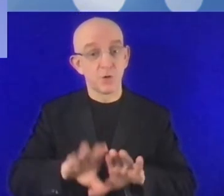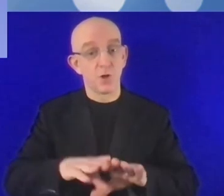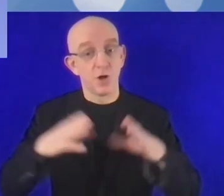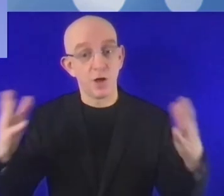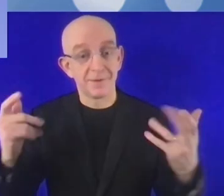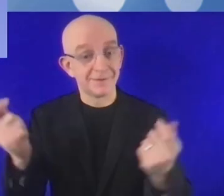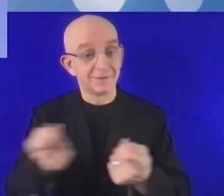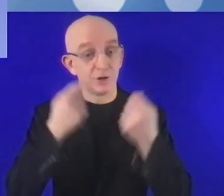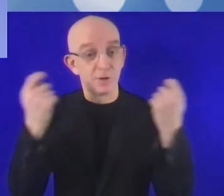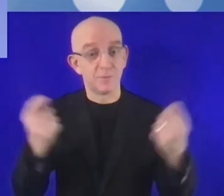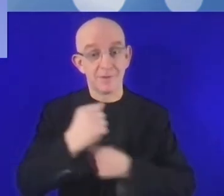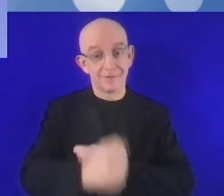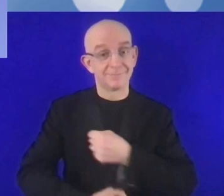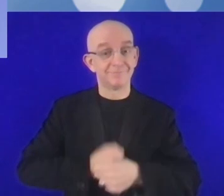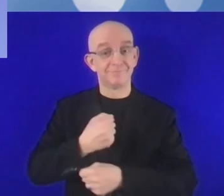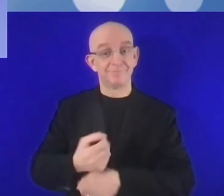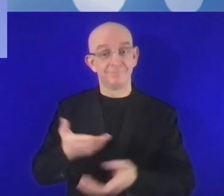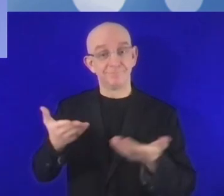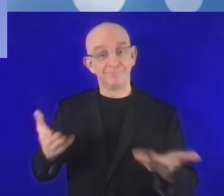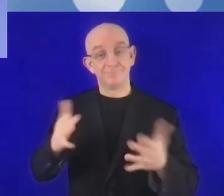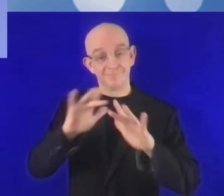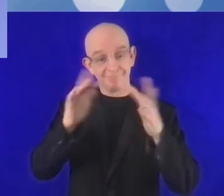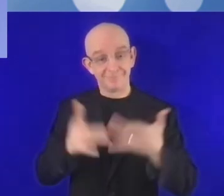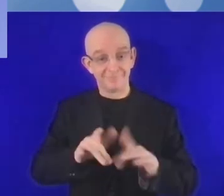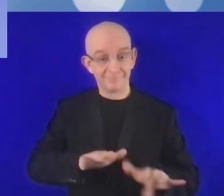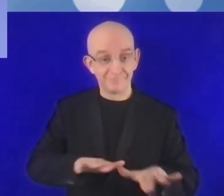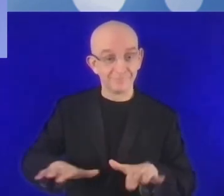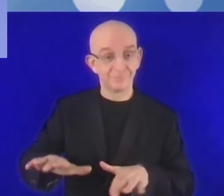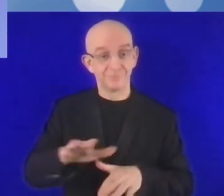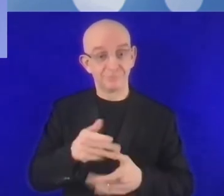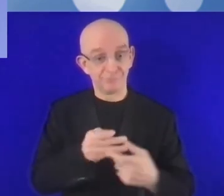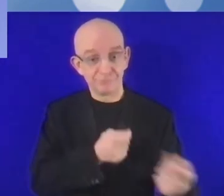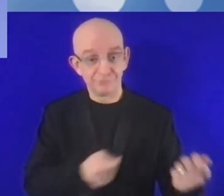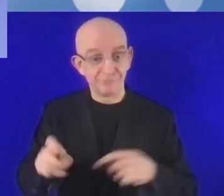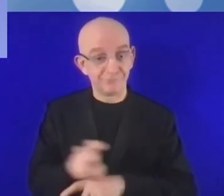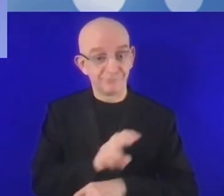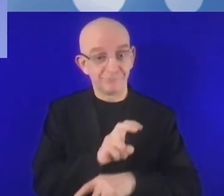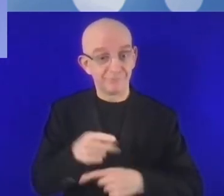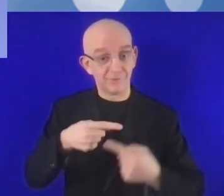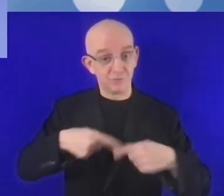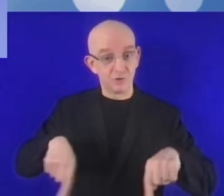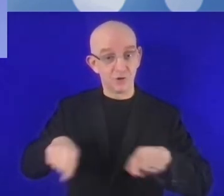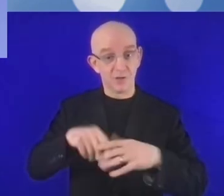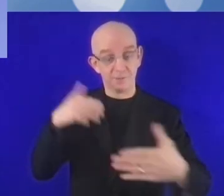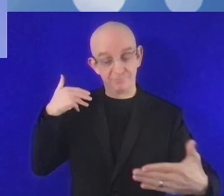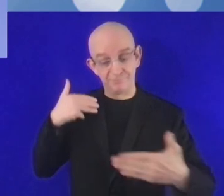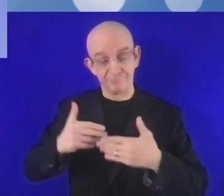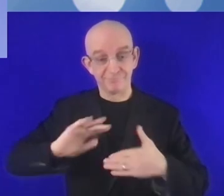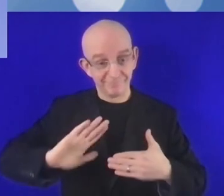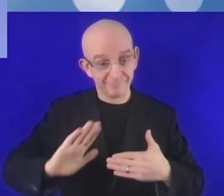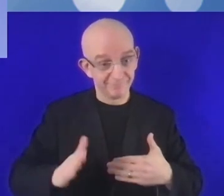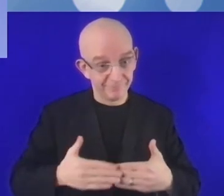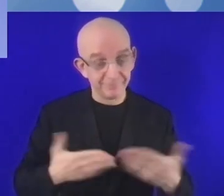The IGF 2021 in Katowice has started. I wish you a very, very successful